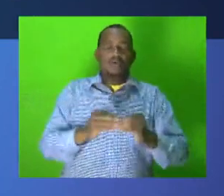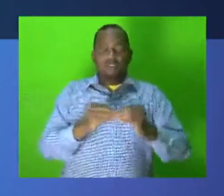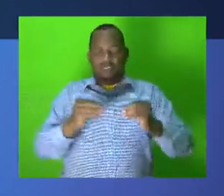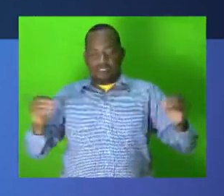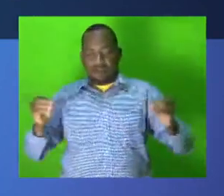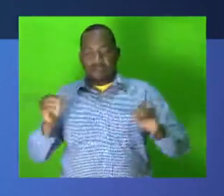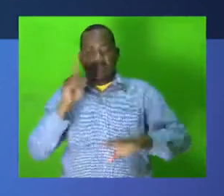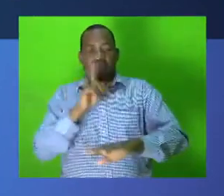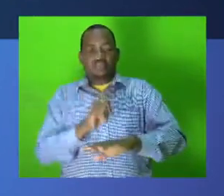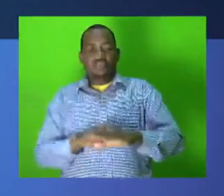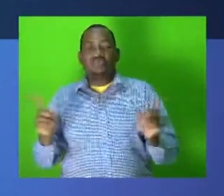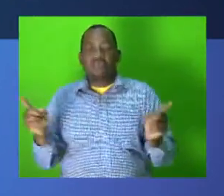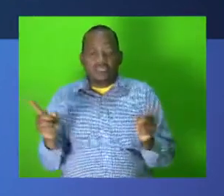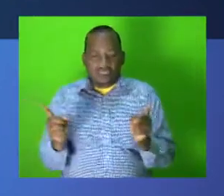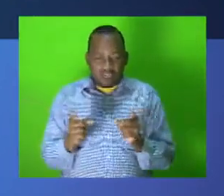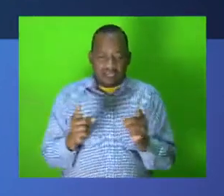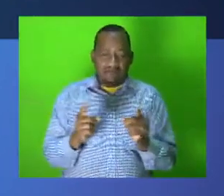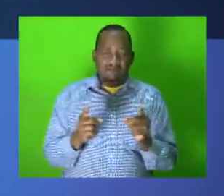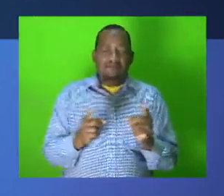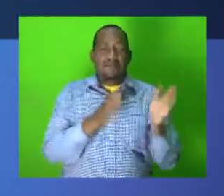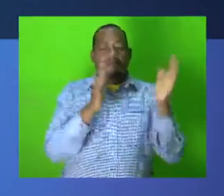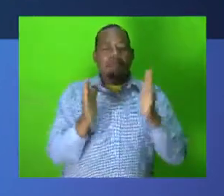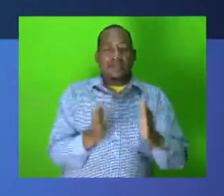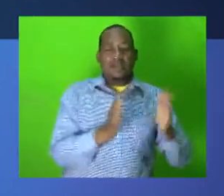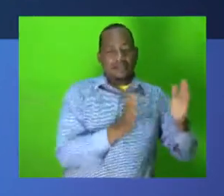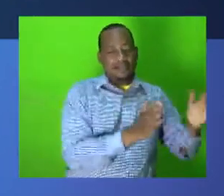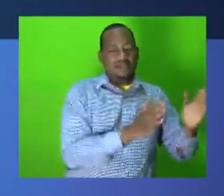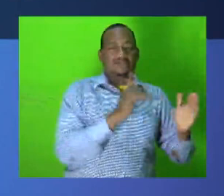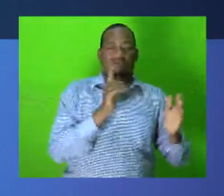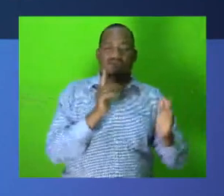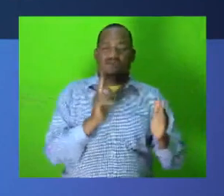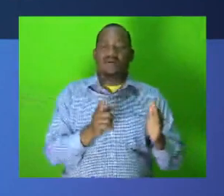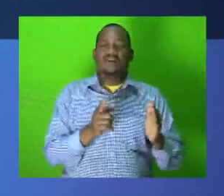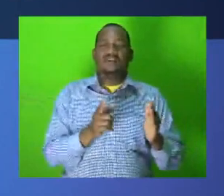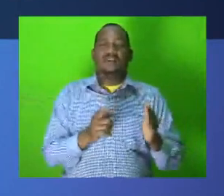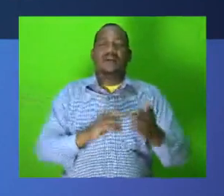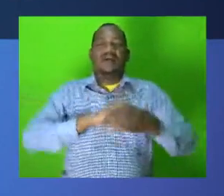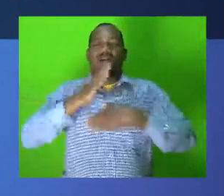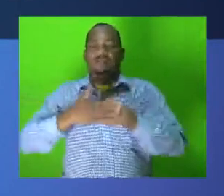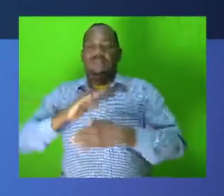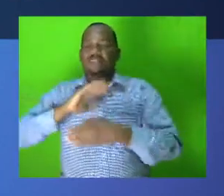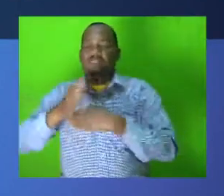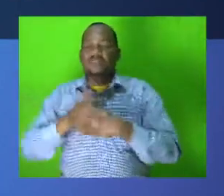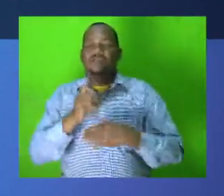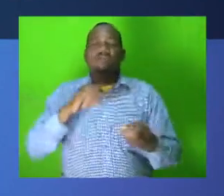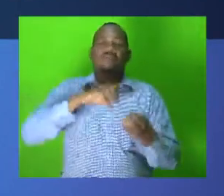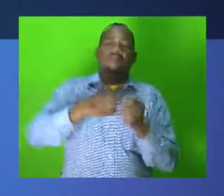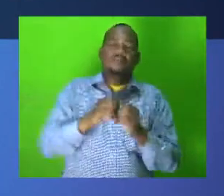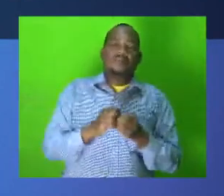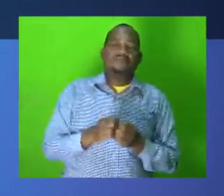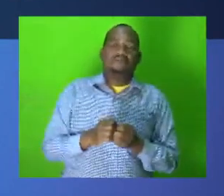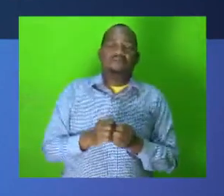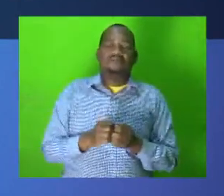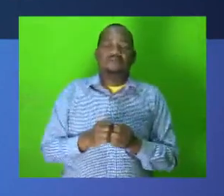Also, to set the objective of the policy, this form of research taking place